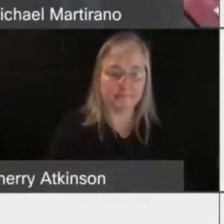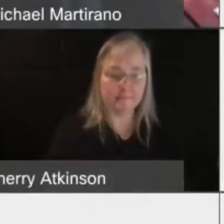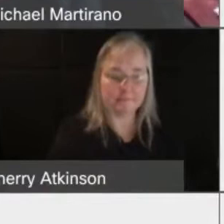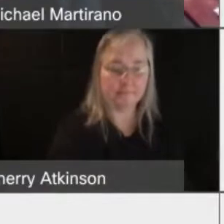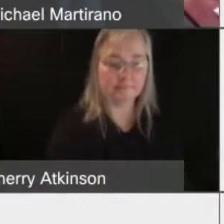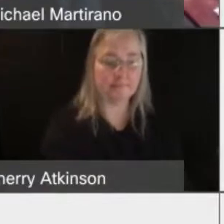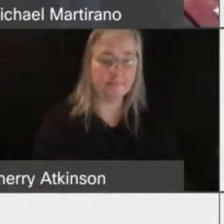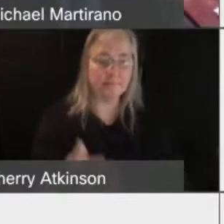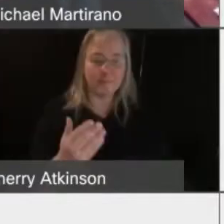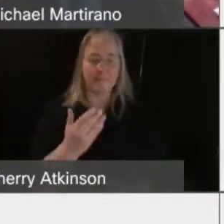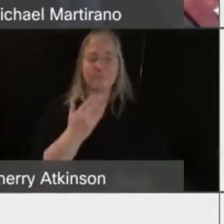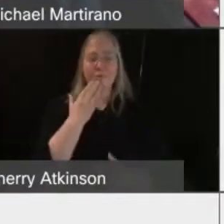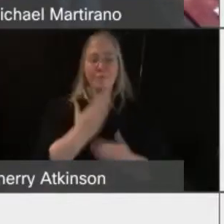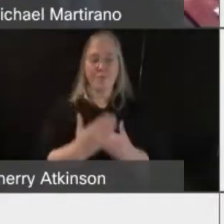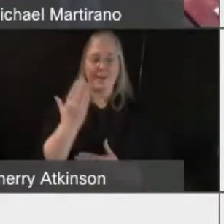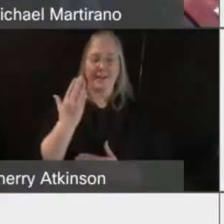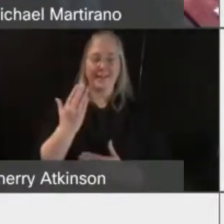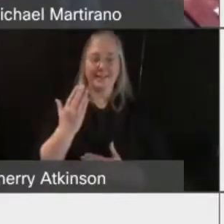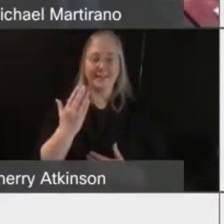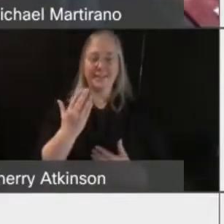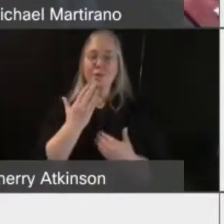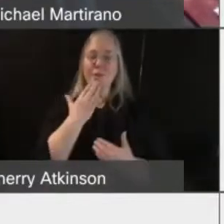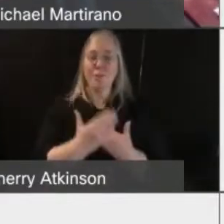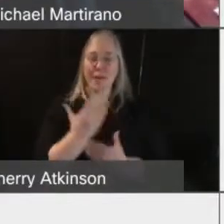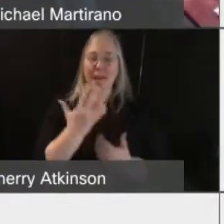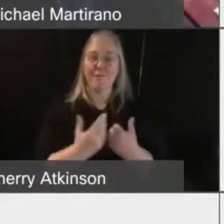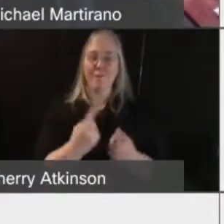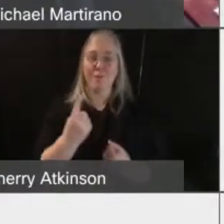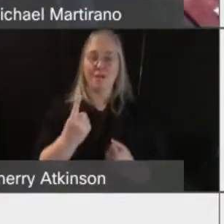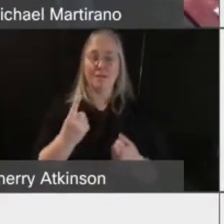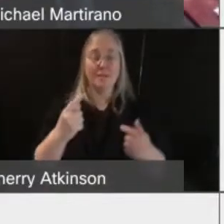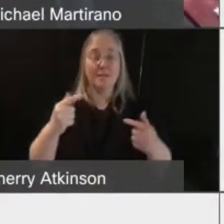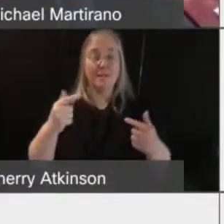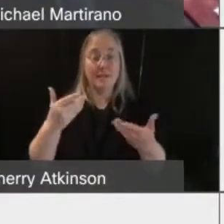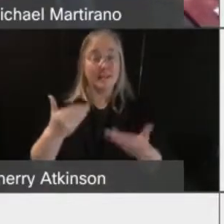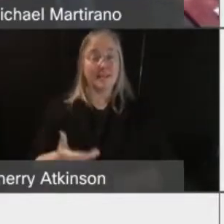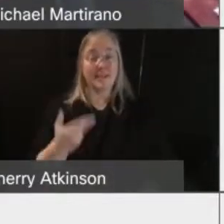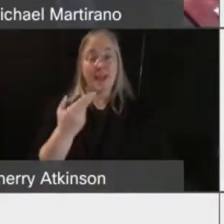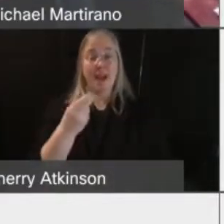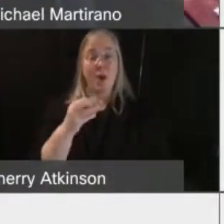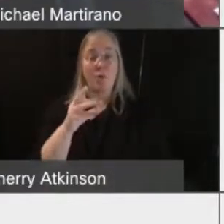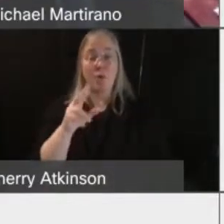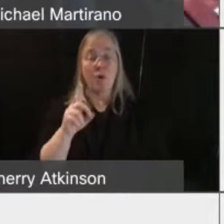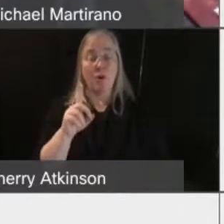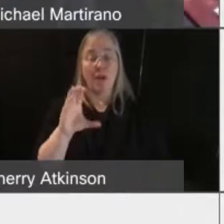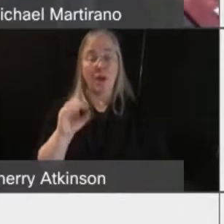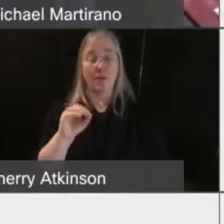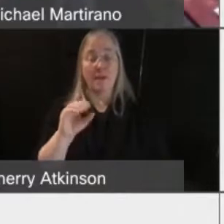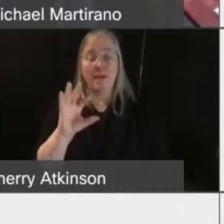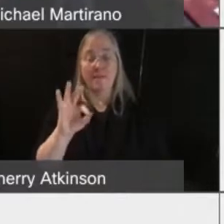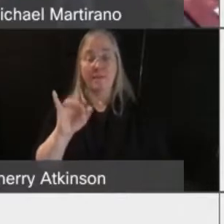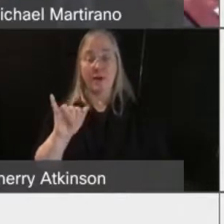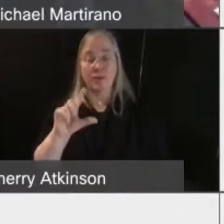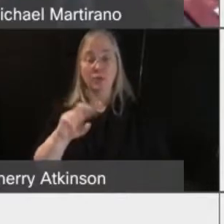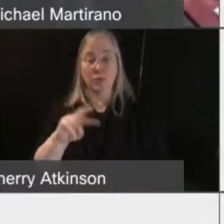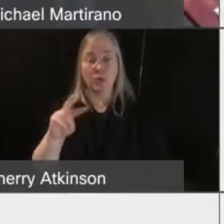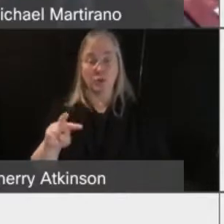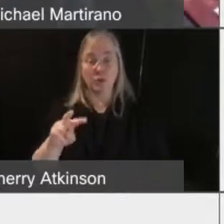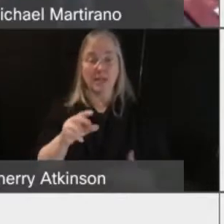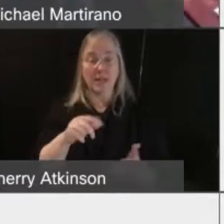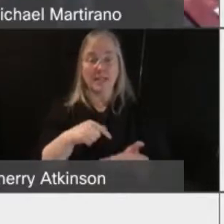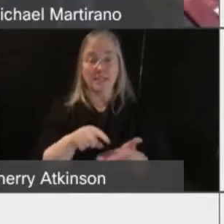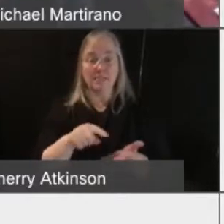Good morning. Good morning, everyone. This is Howard County Fiscal Year 22 Spending Affordability Advisory